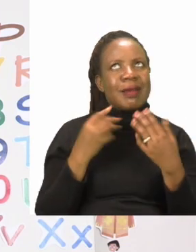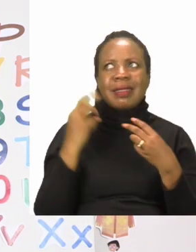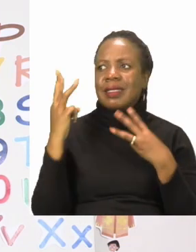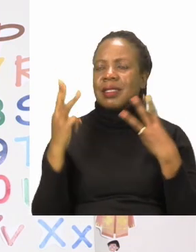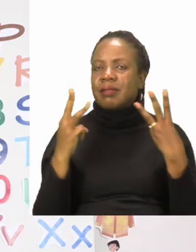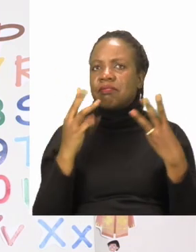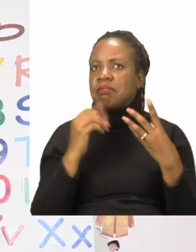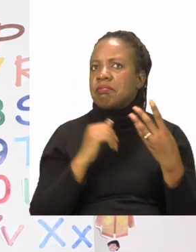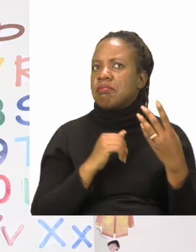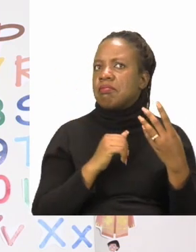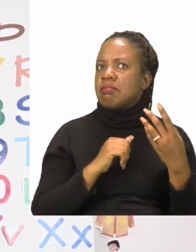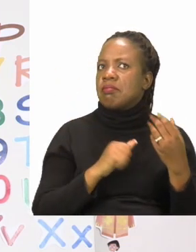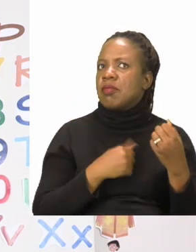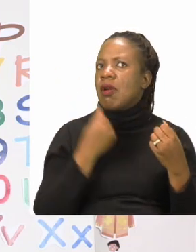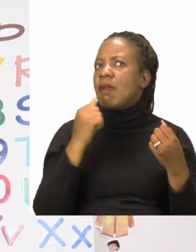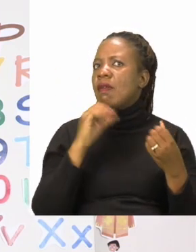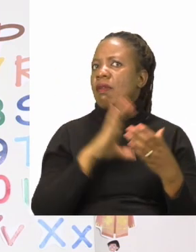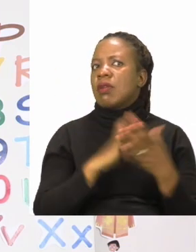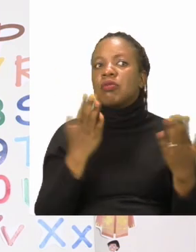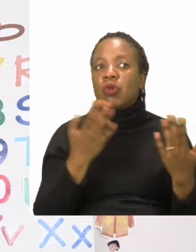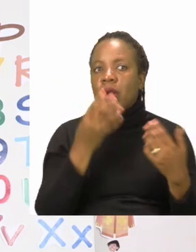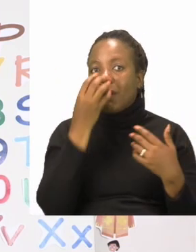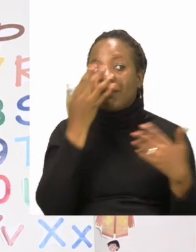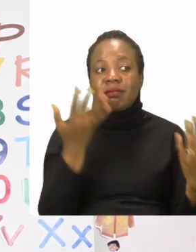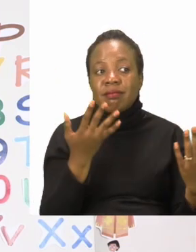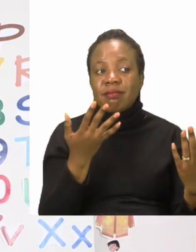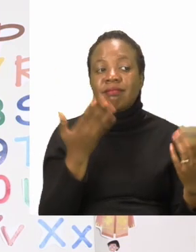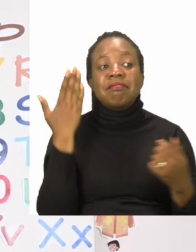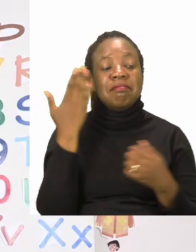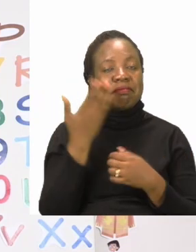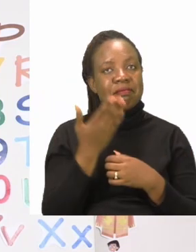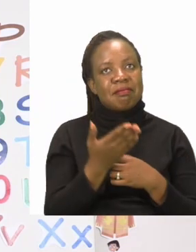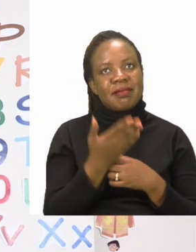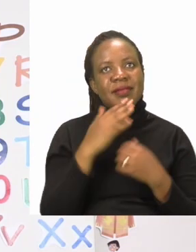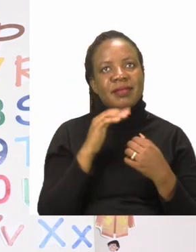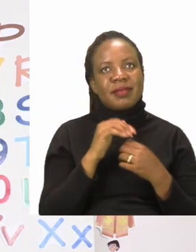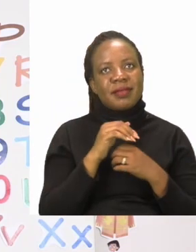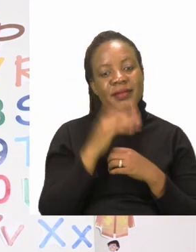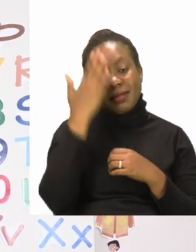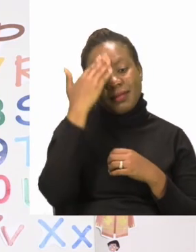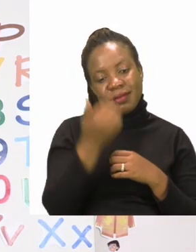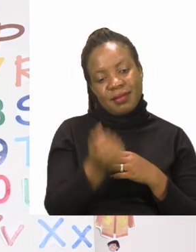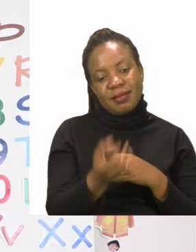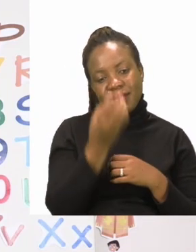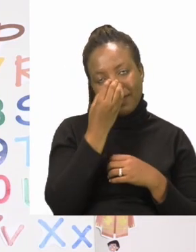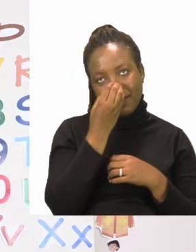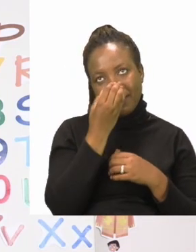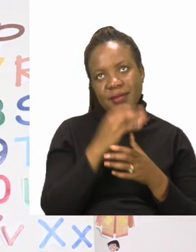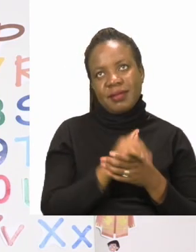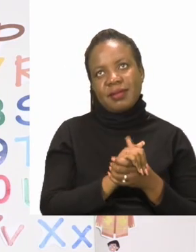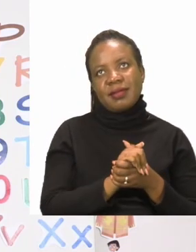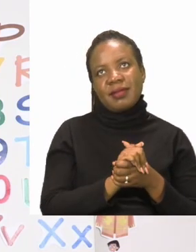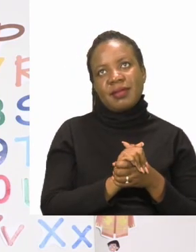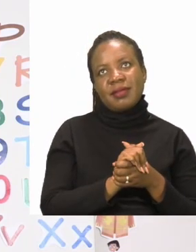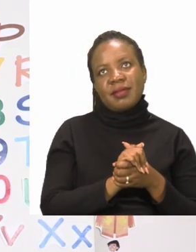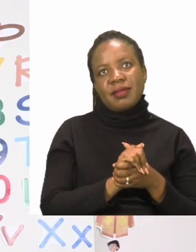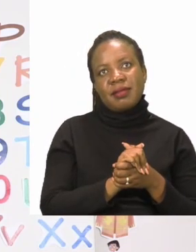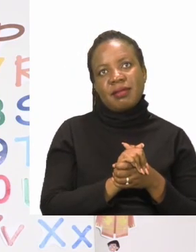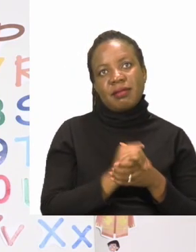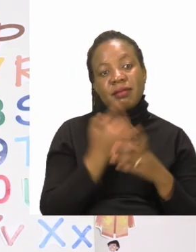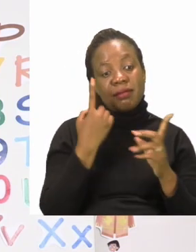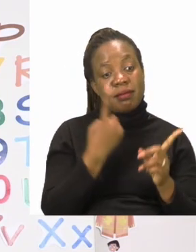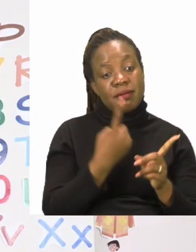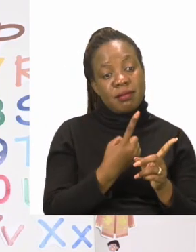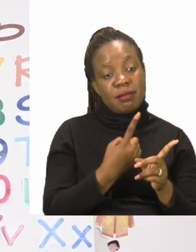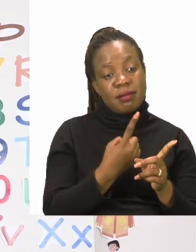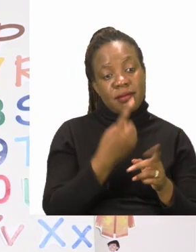visit us. Sashi? Oh, there you are. Hello, Sashi. So, from